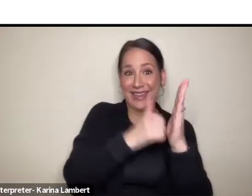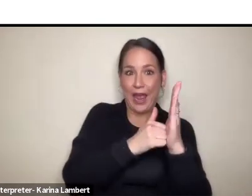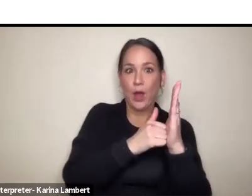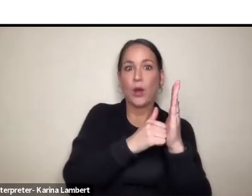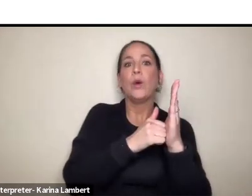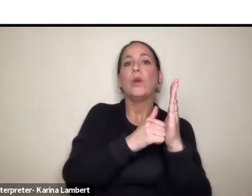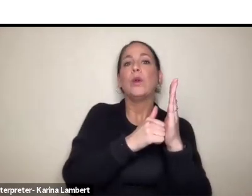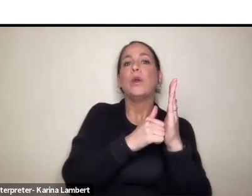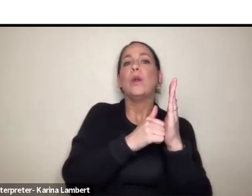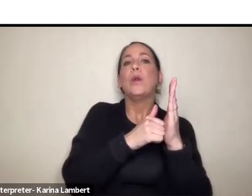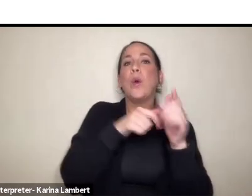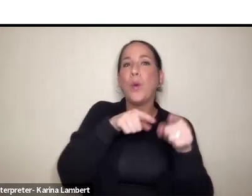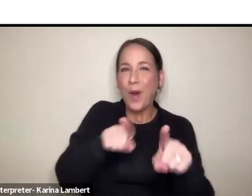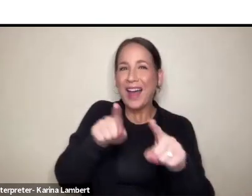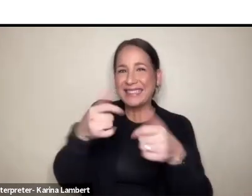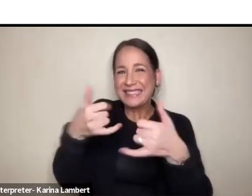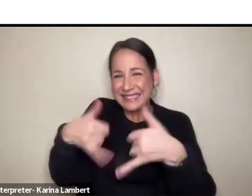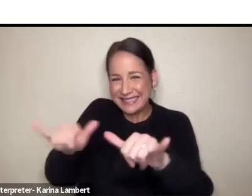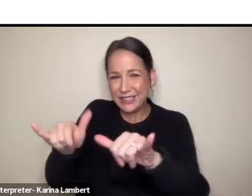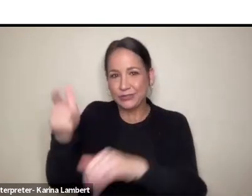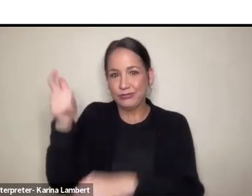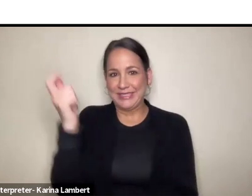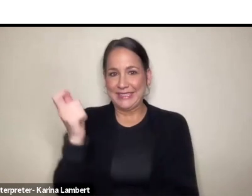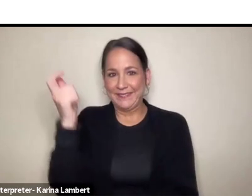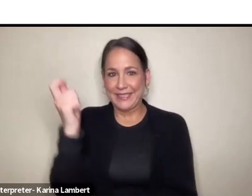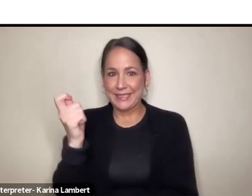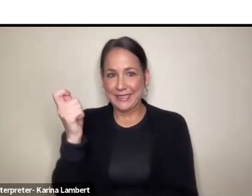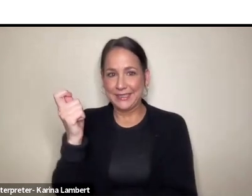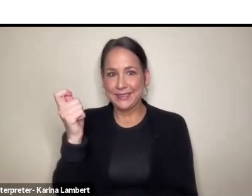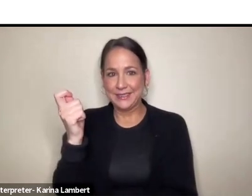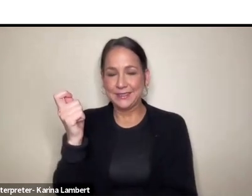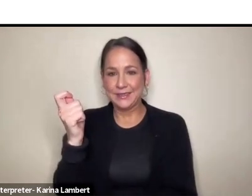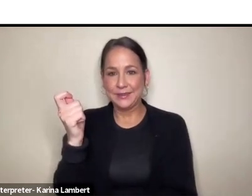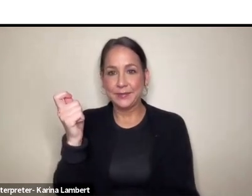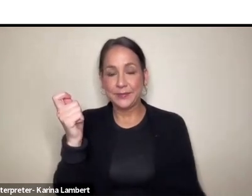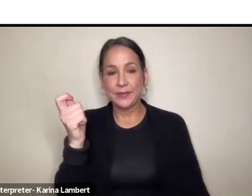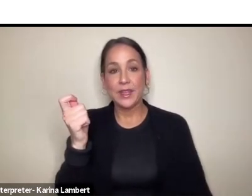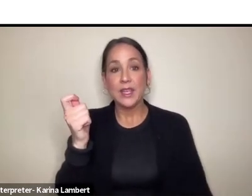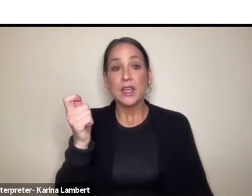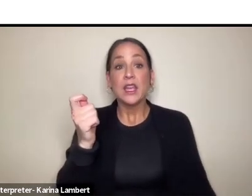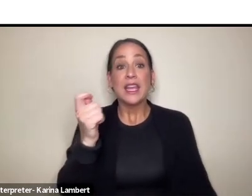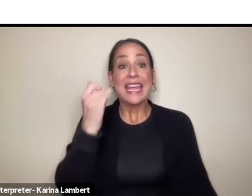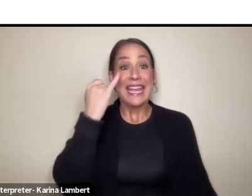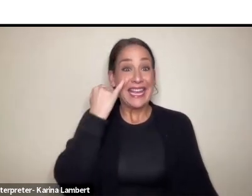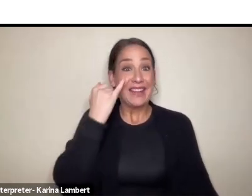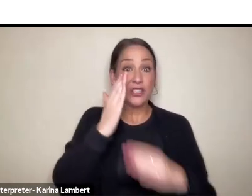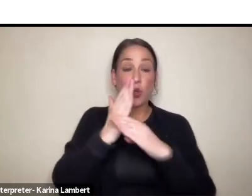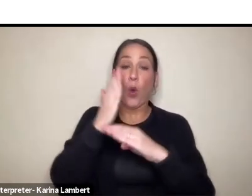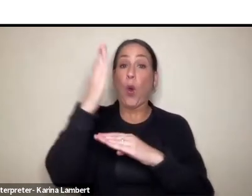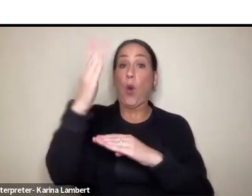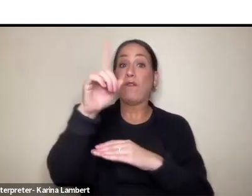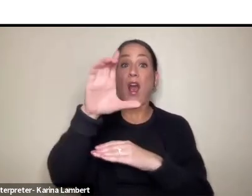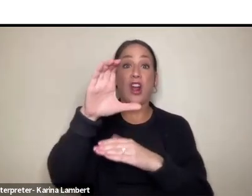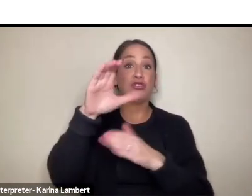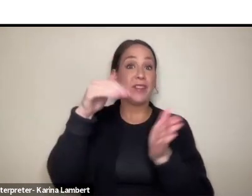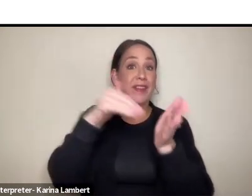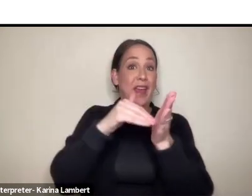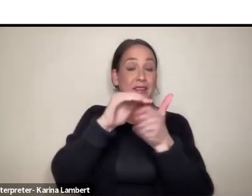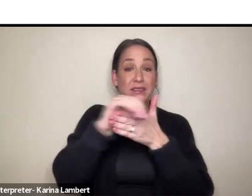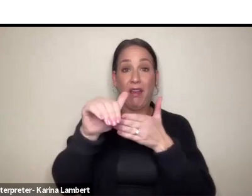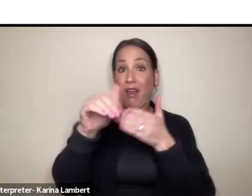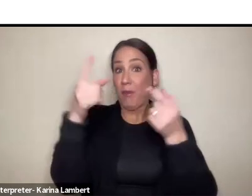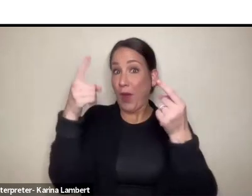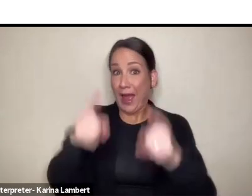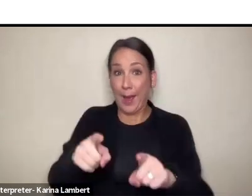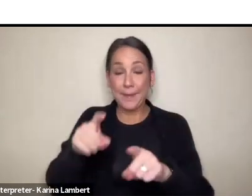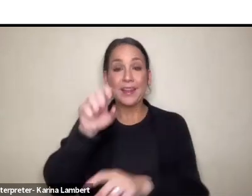When that amount, or if that amount the balance should grow beyond $100,000, what would happen is Social Security